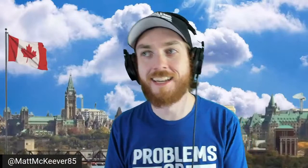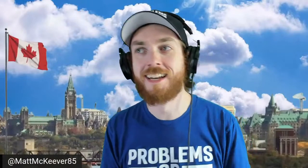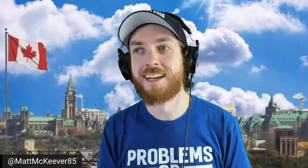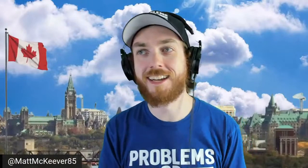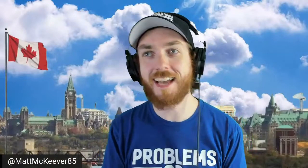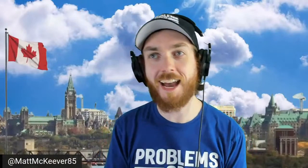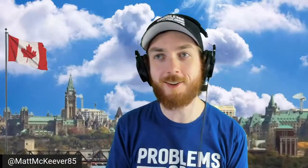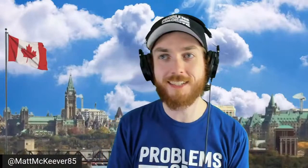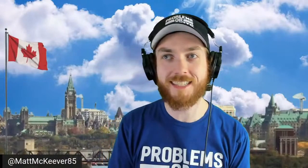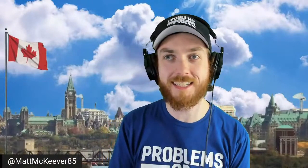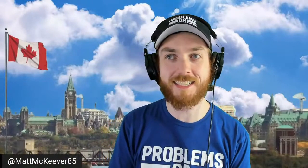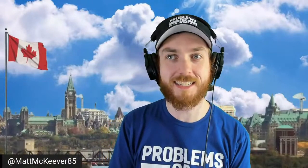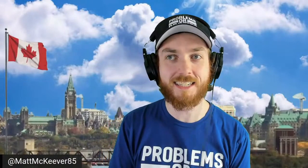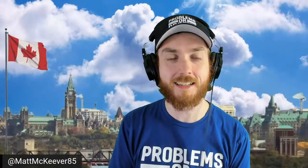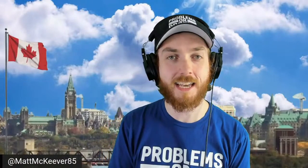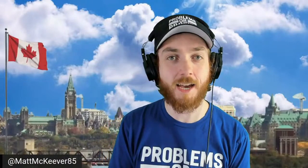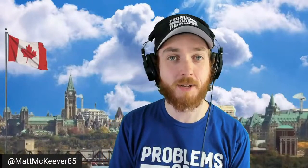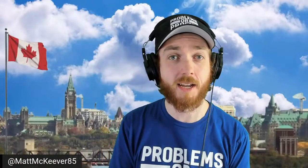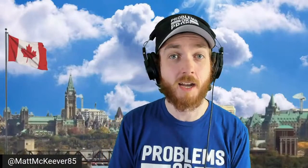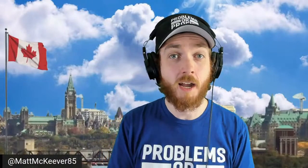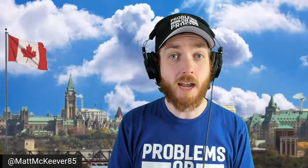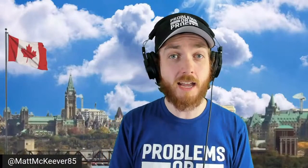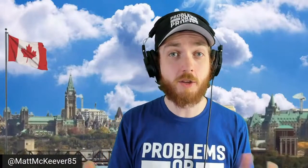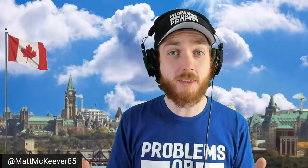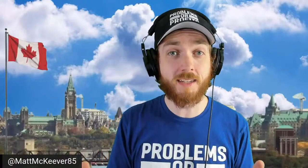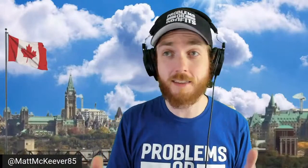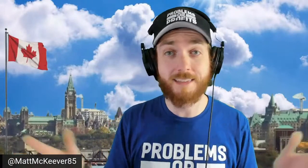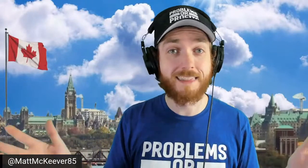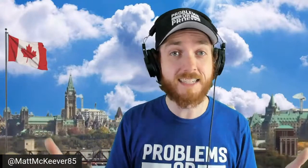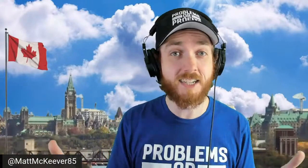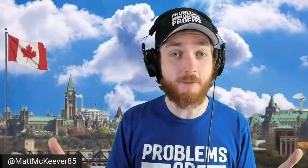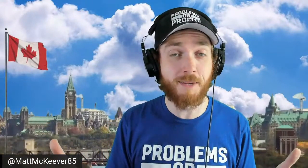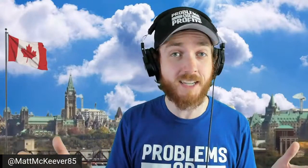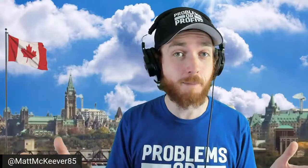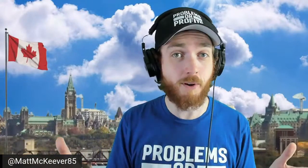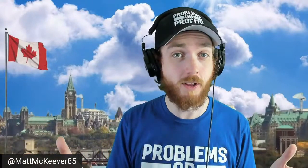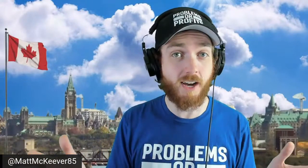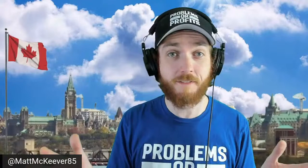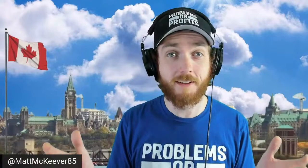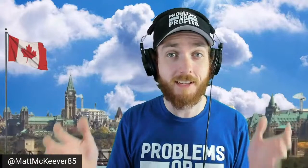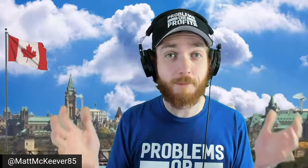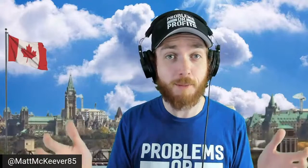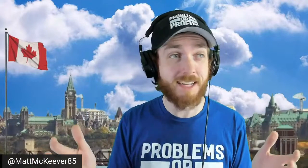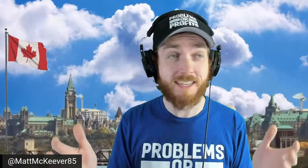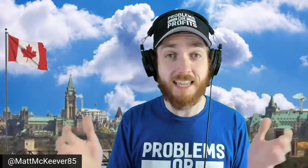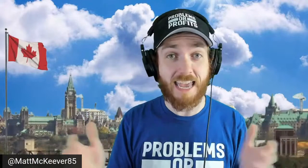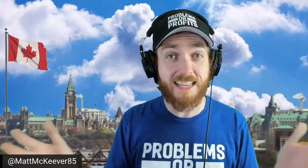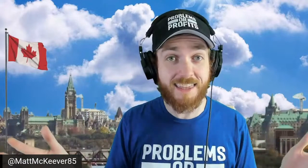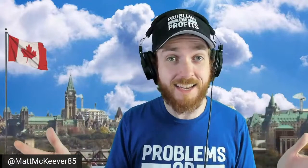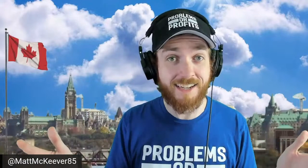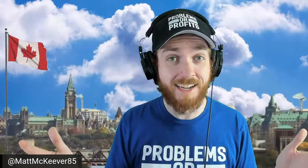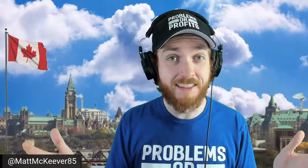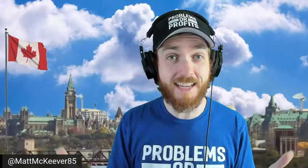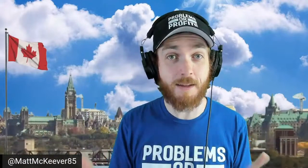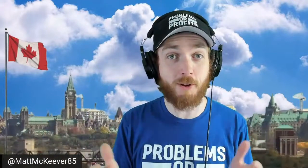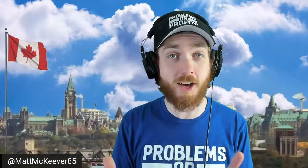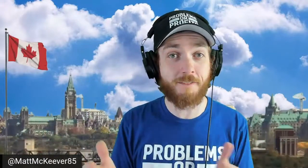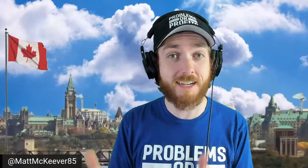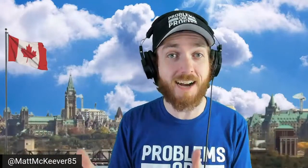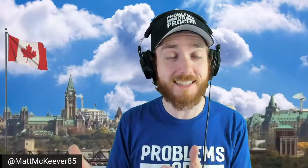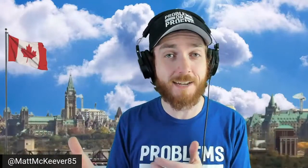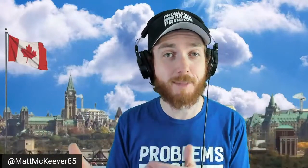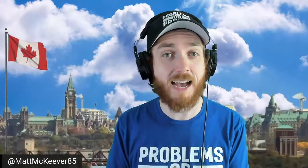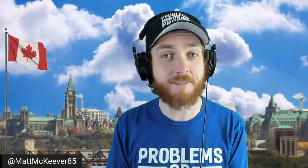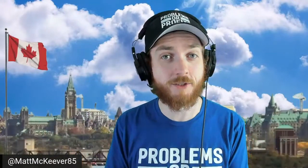guys. How does this consistently happen? And you think that this government can pull off implementing anything? They can't pull